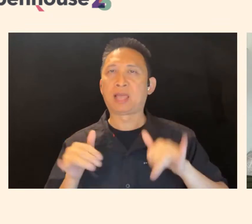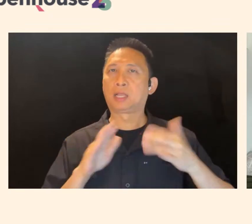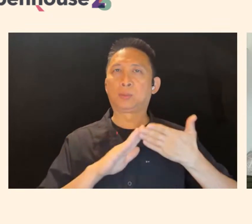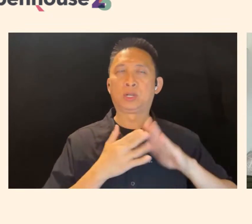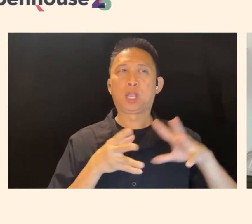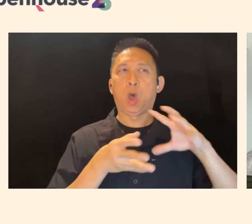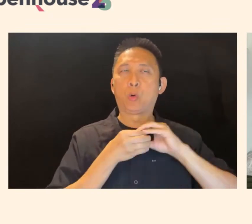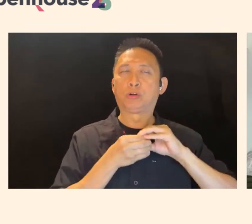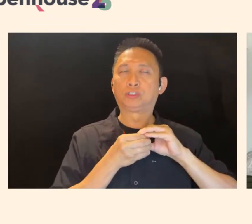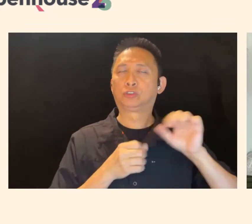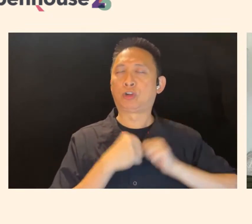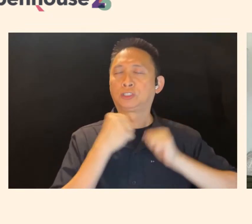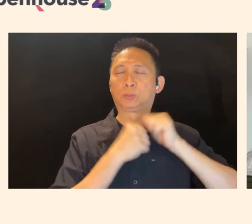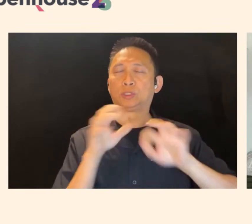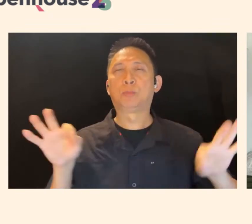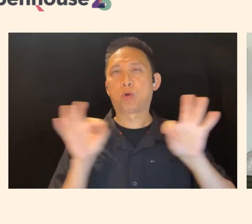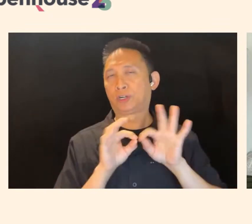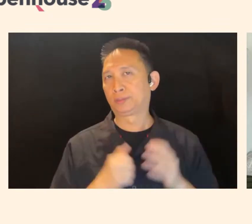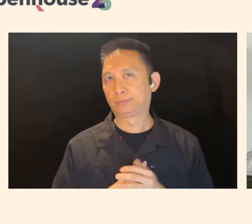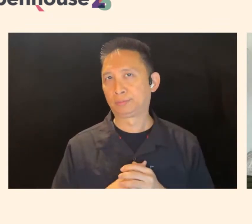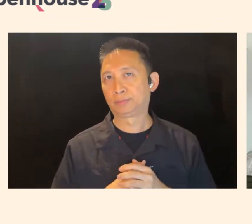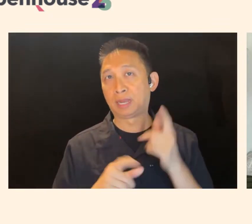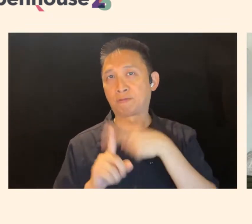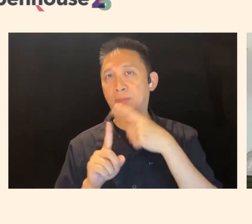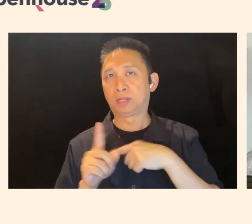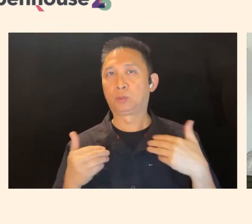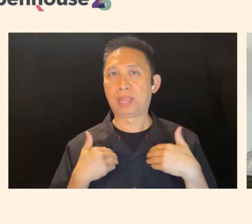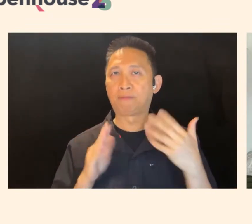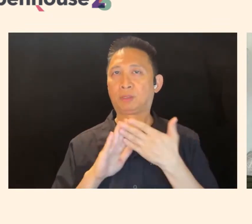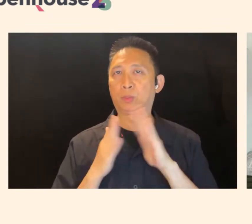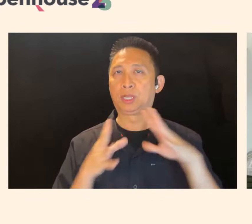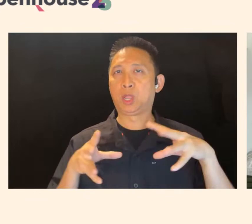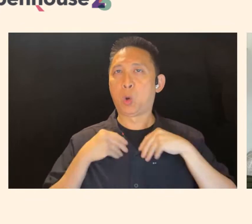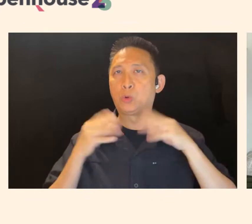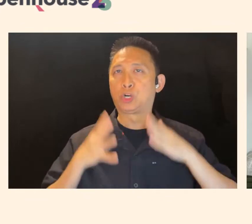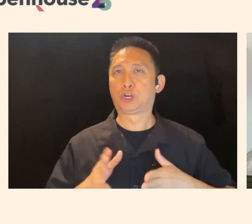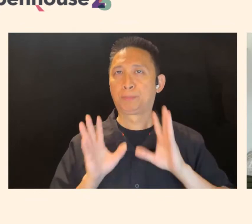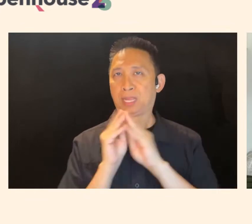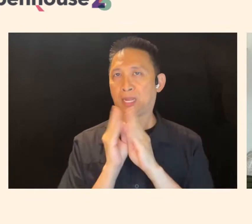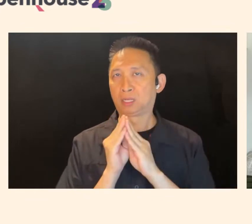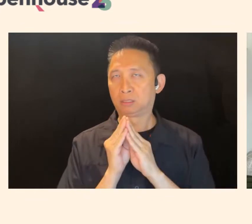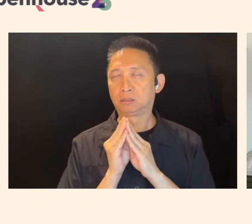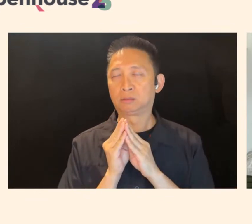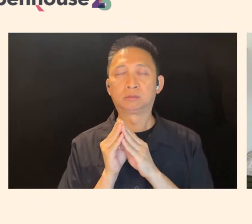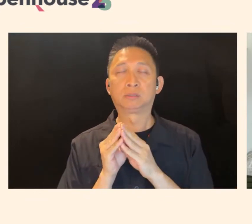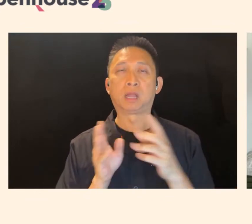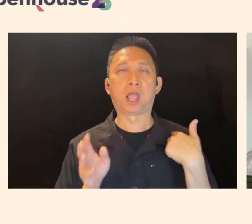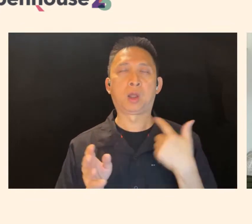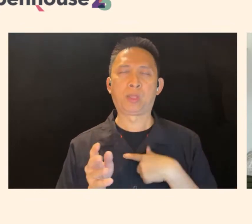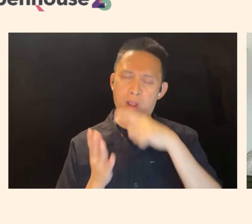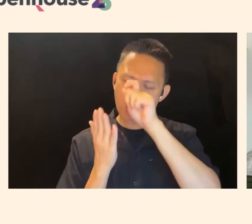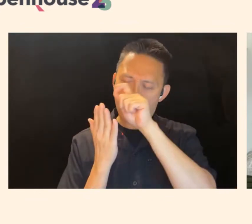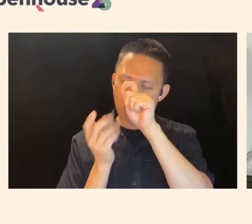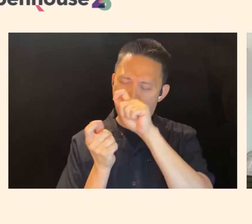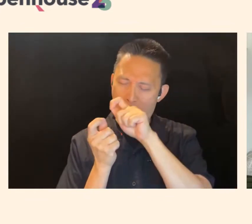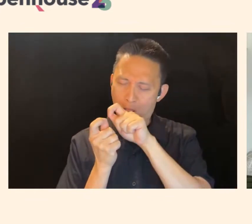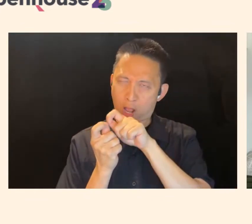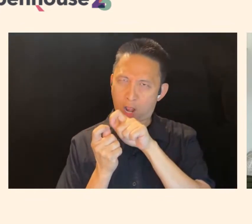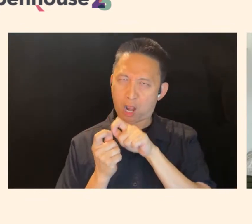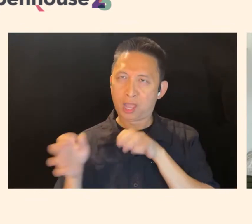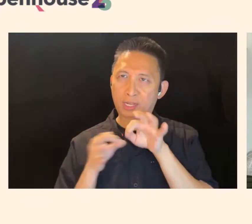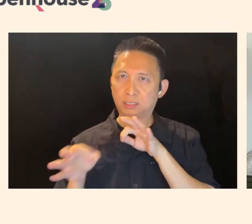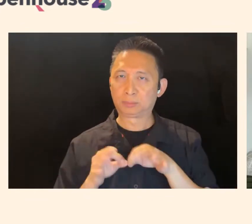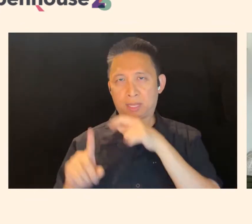we had a community owner meeting, and we would go into grave detail on the wins, the failures,